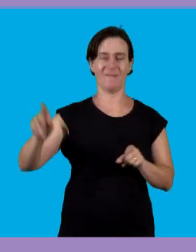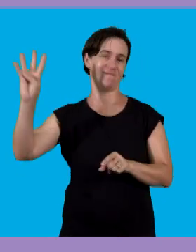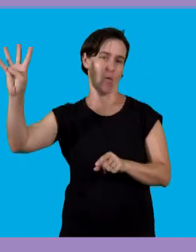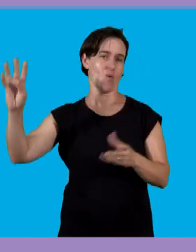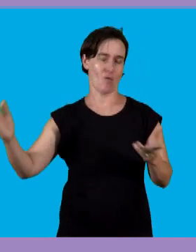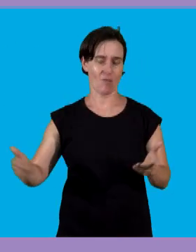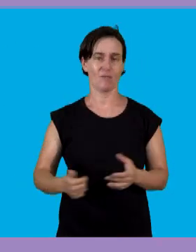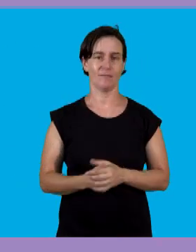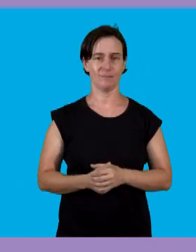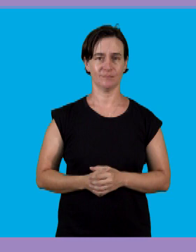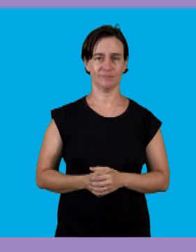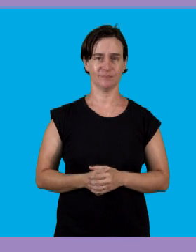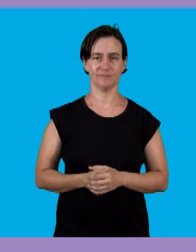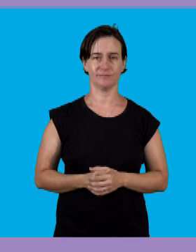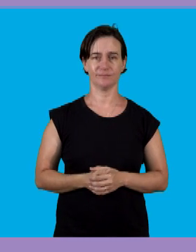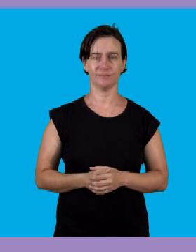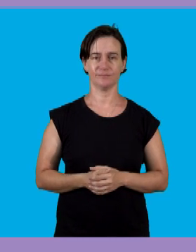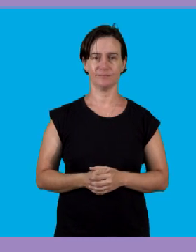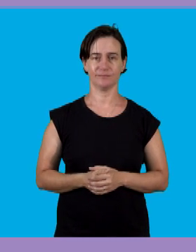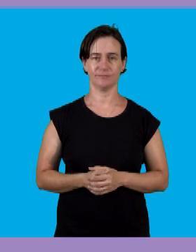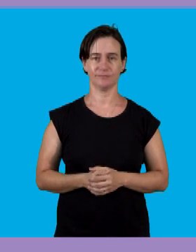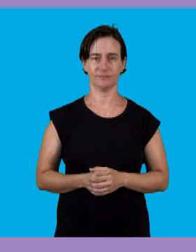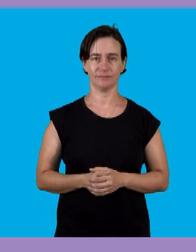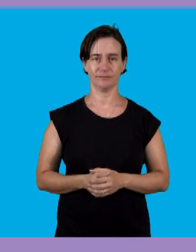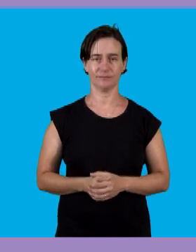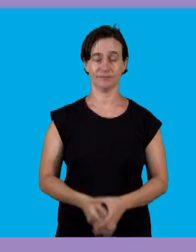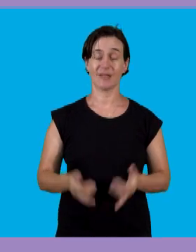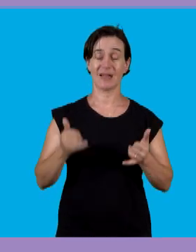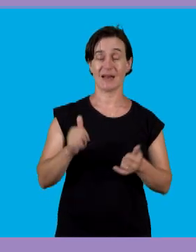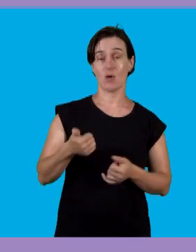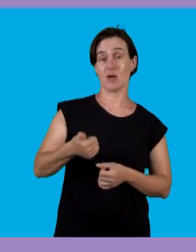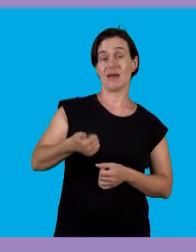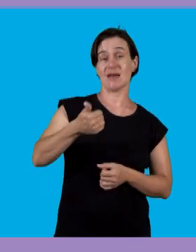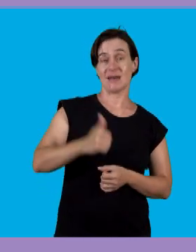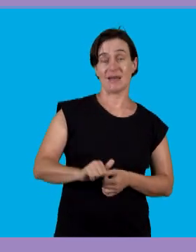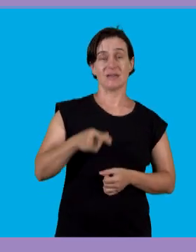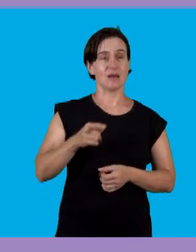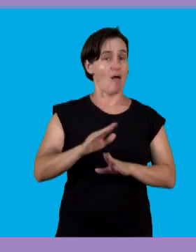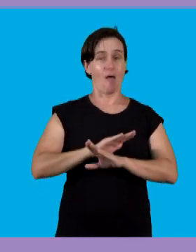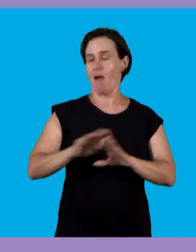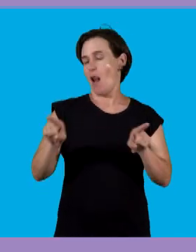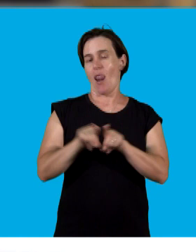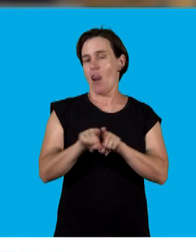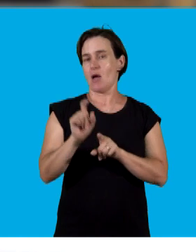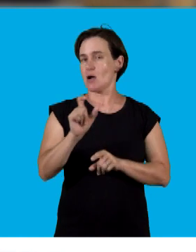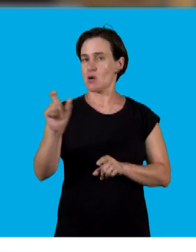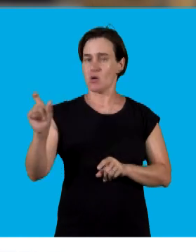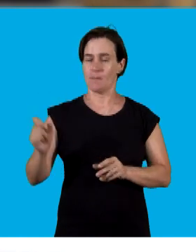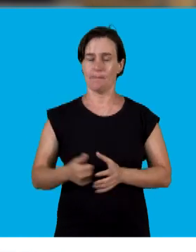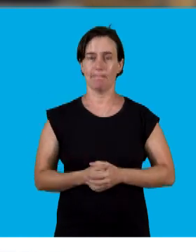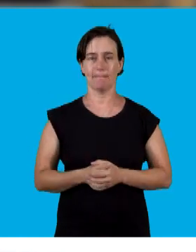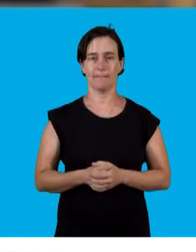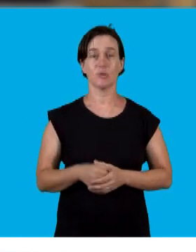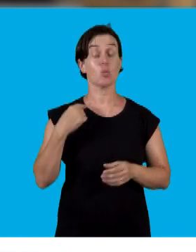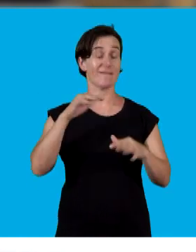which is the exponent of 4. Let's now move on to our unlike terms. So we have already looked